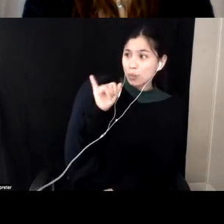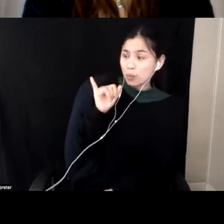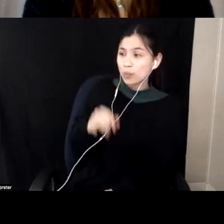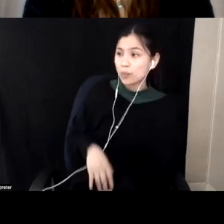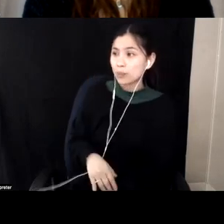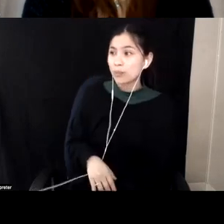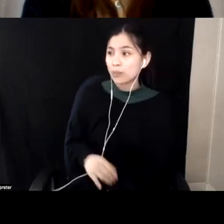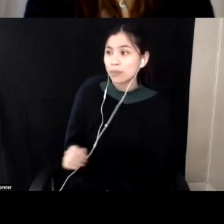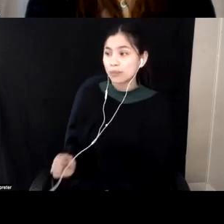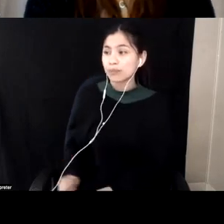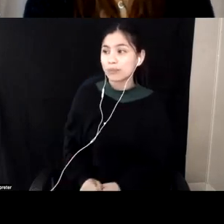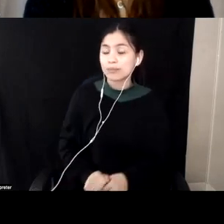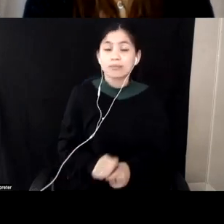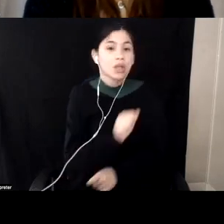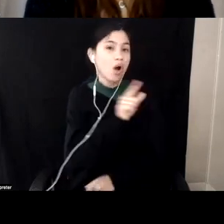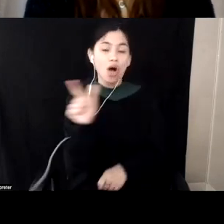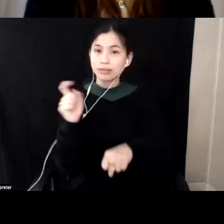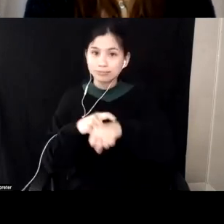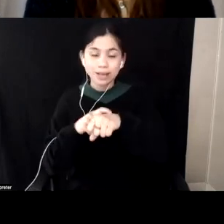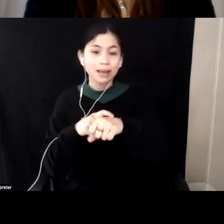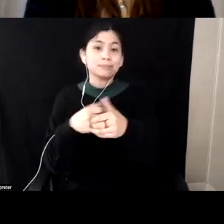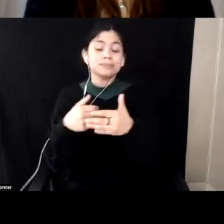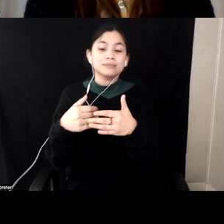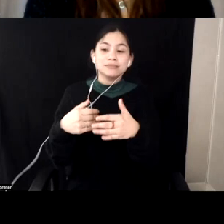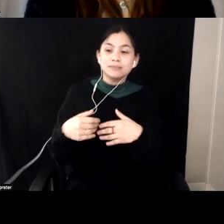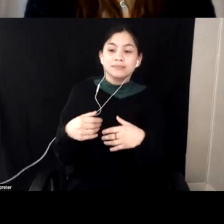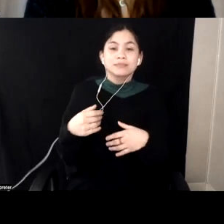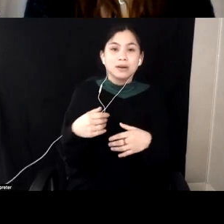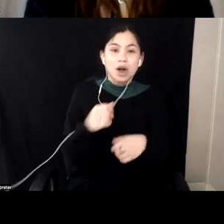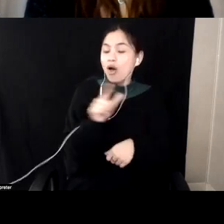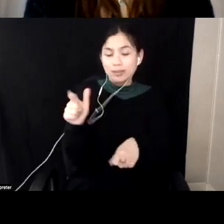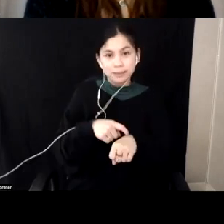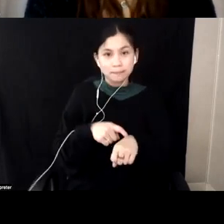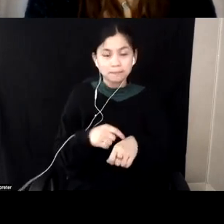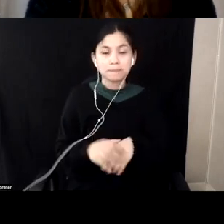at all the times that you are needed.